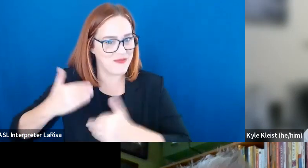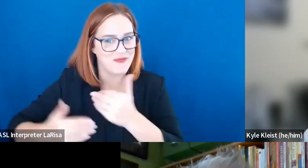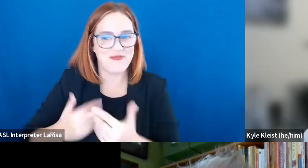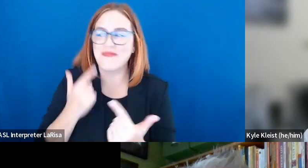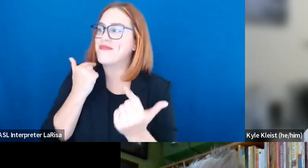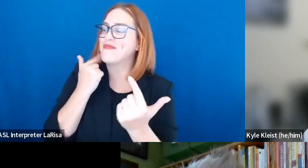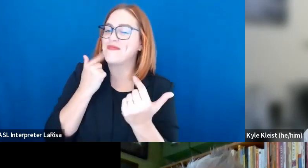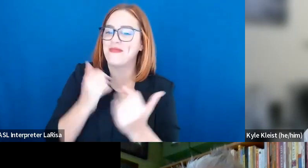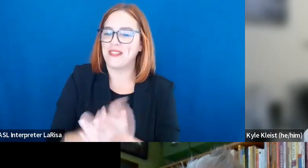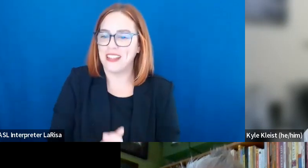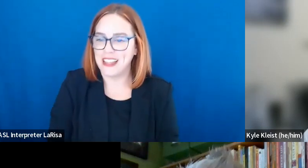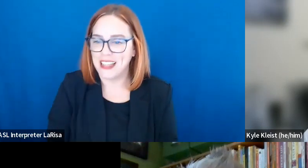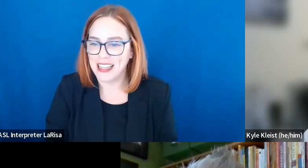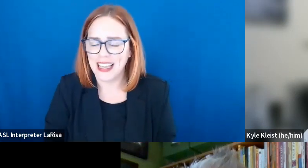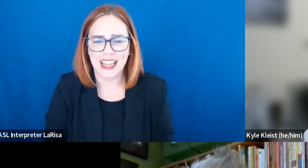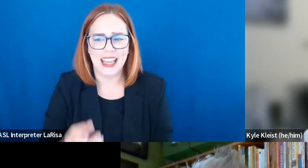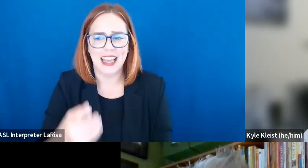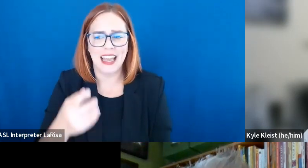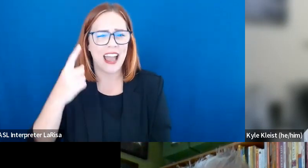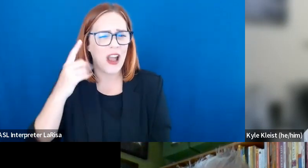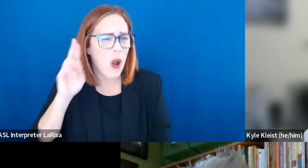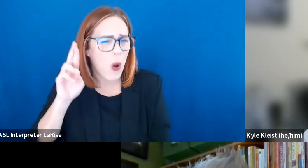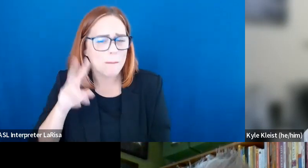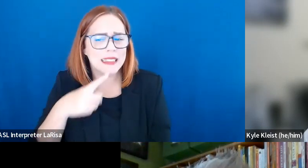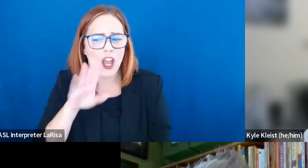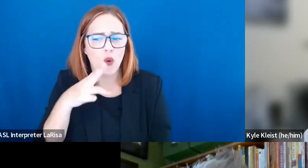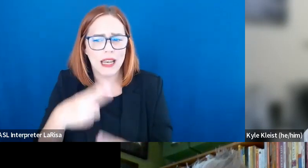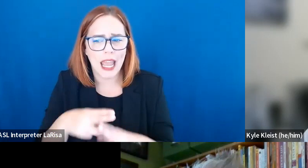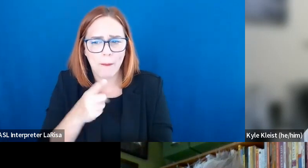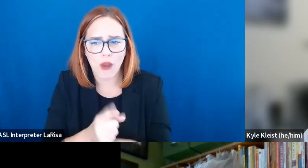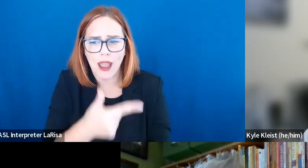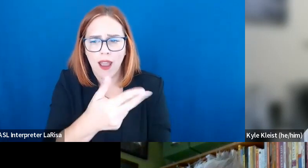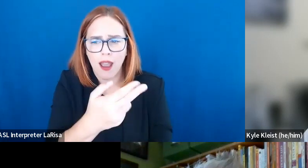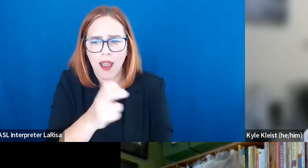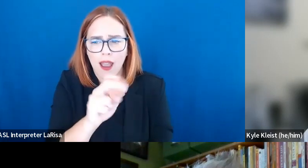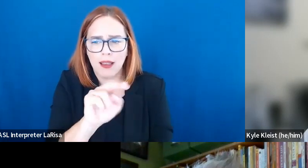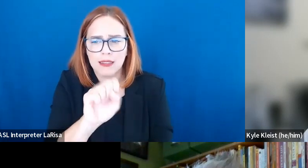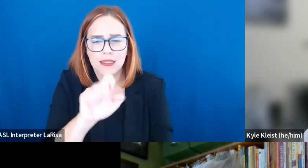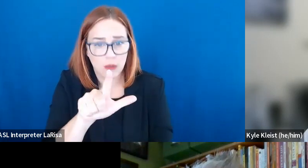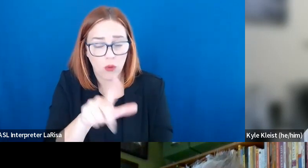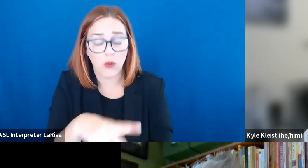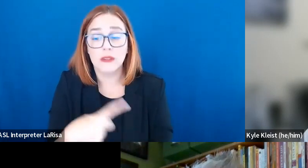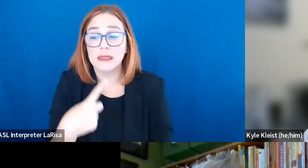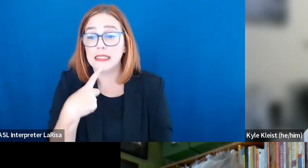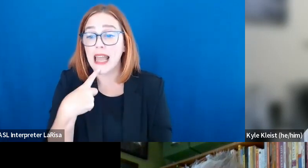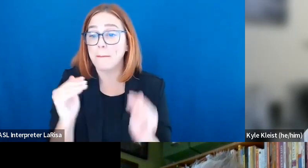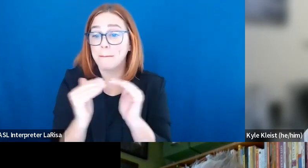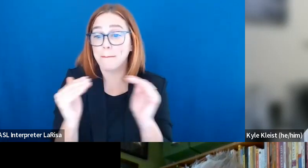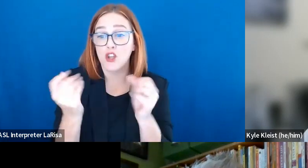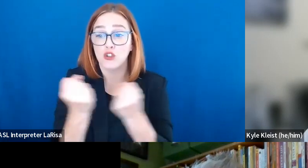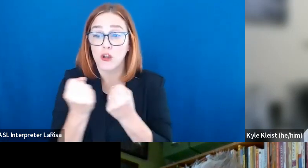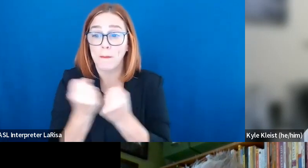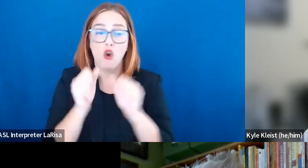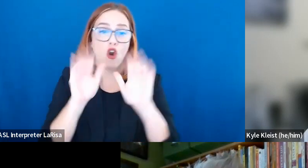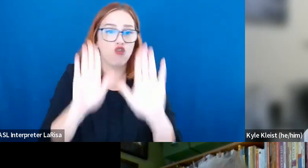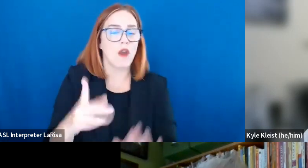believe it's Hensel. I hope I'm saying that right. It says peer support is great for neurodivergent